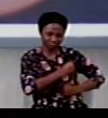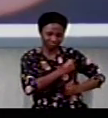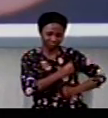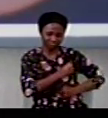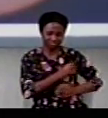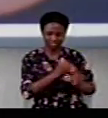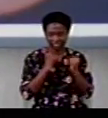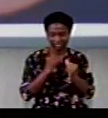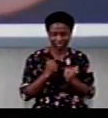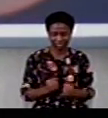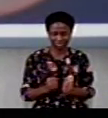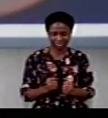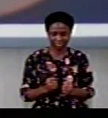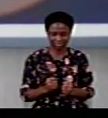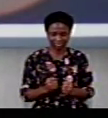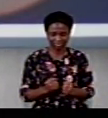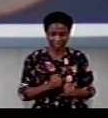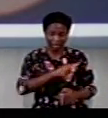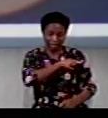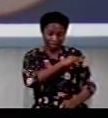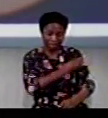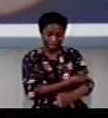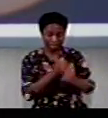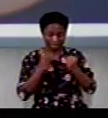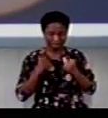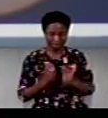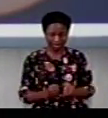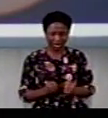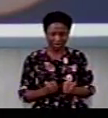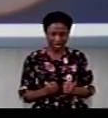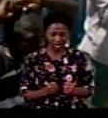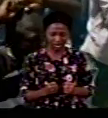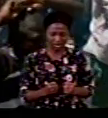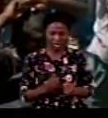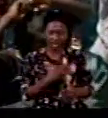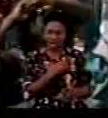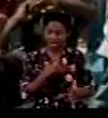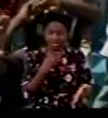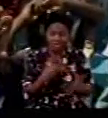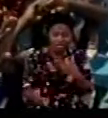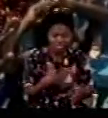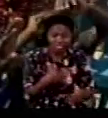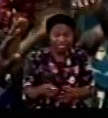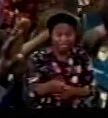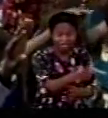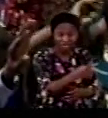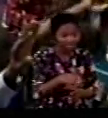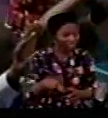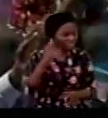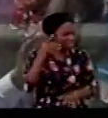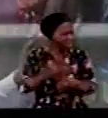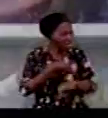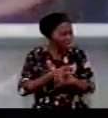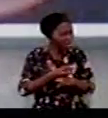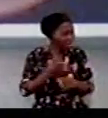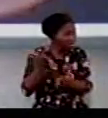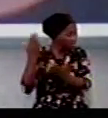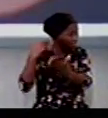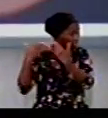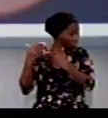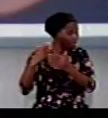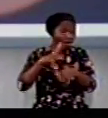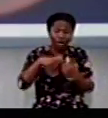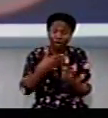in the past, all things are now possible. Take the limit of